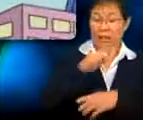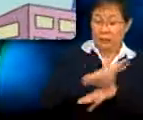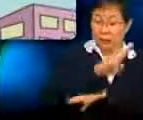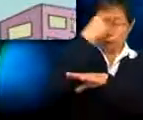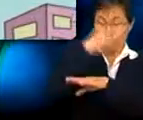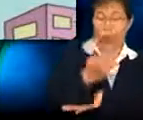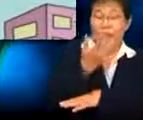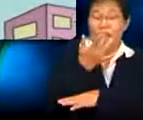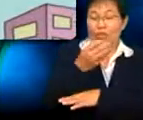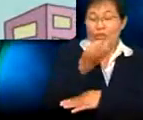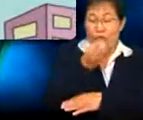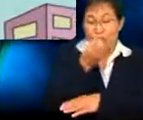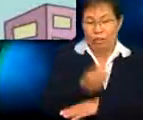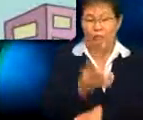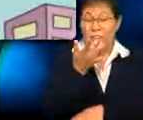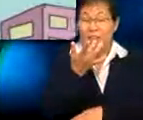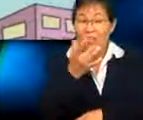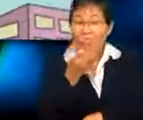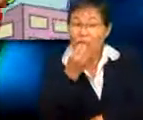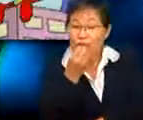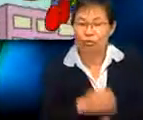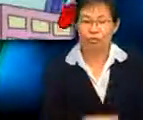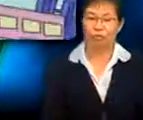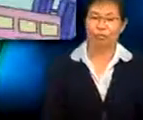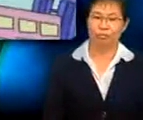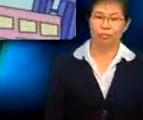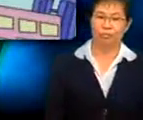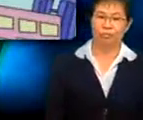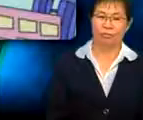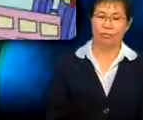The tongue is used for tasting food.